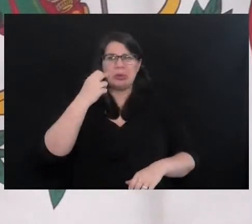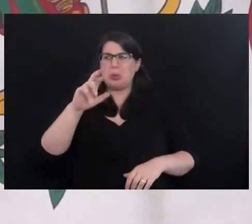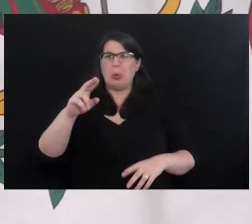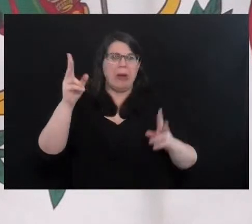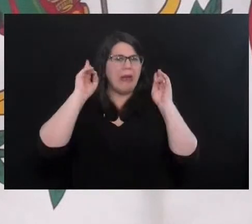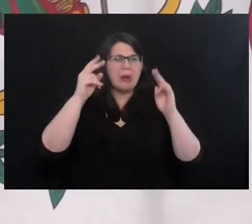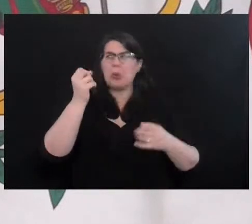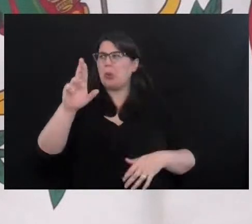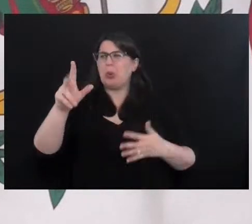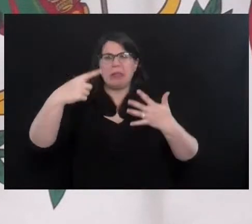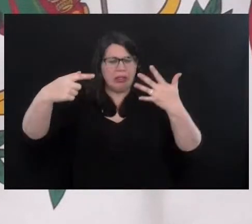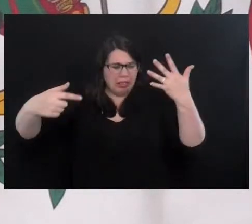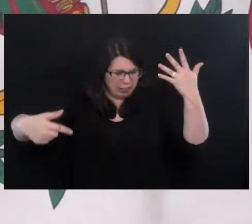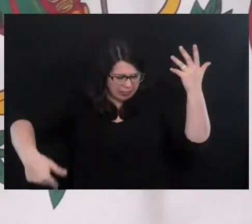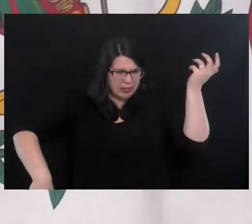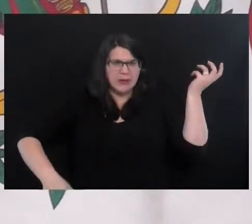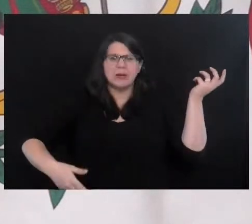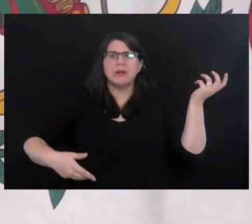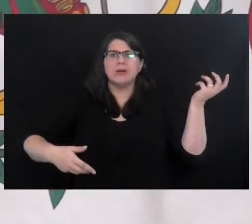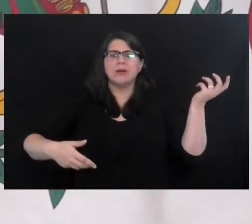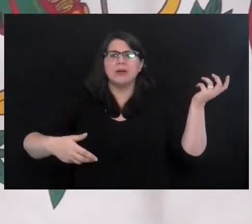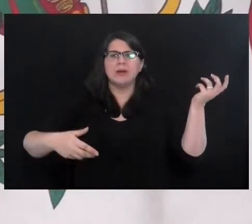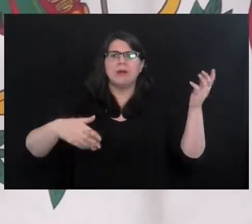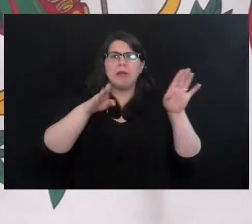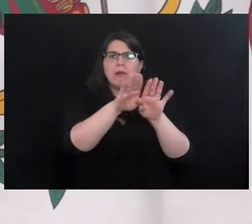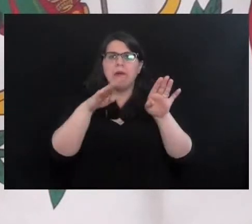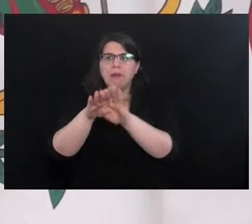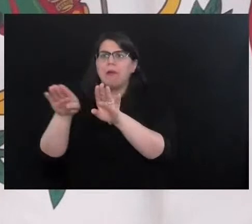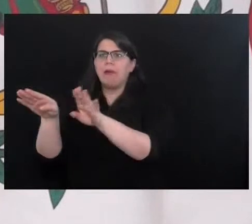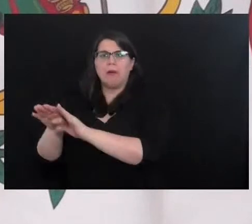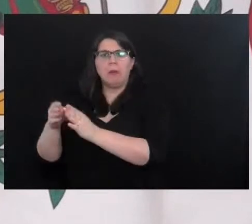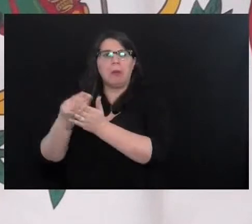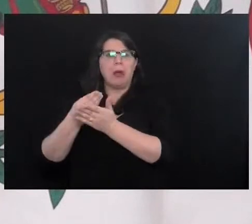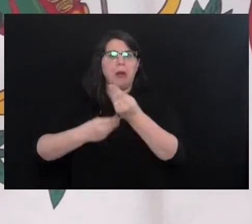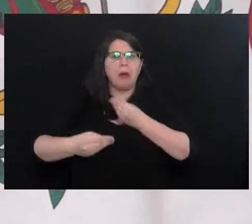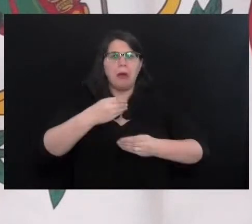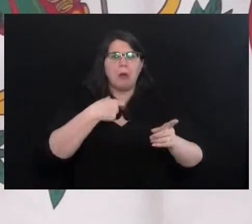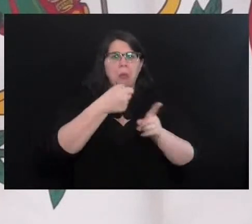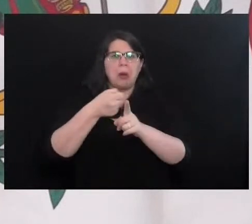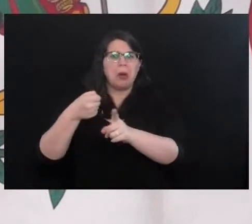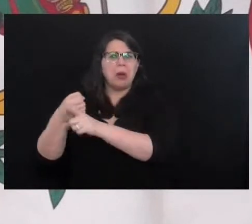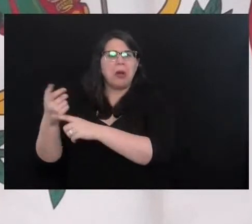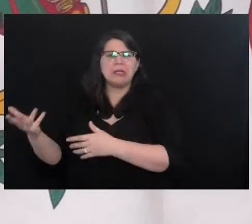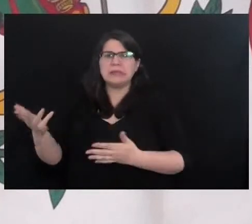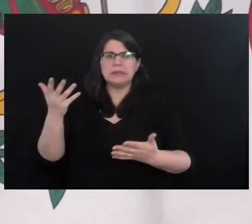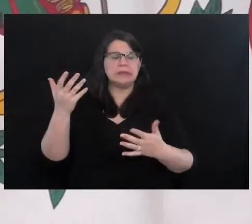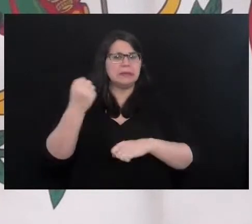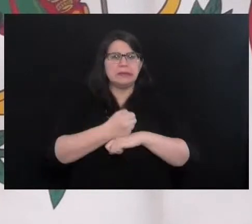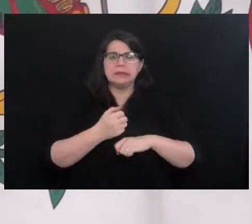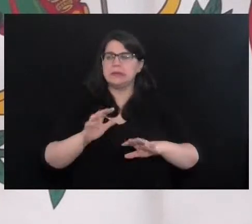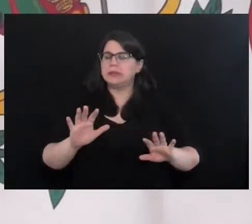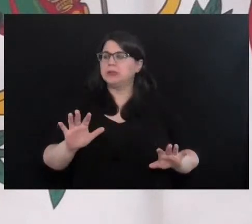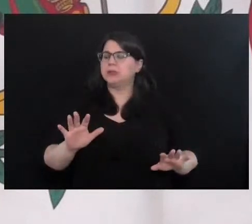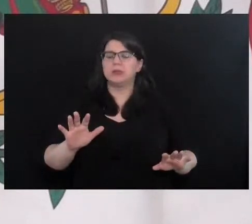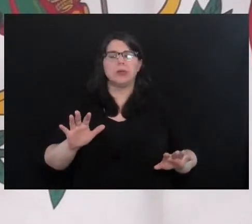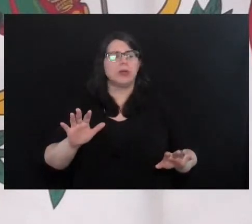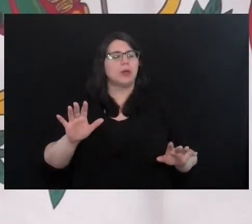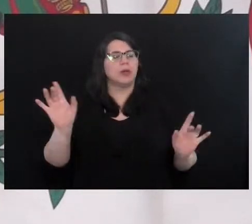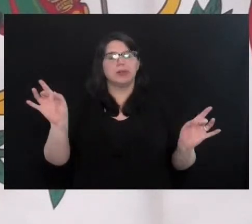salons and barbershops, all the different people that, you know, that we just made it